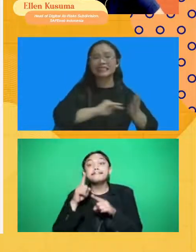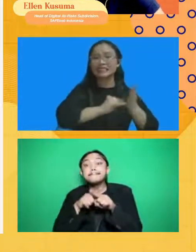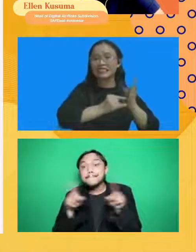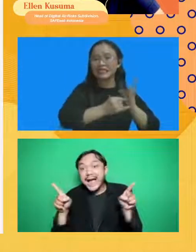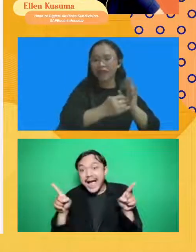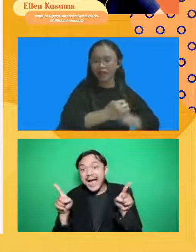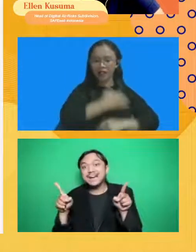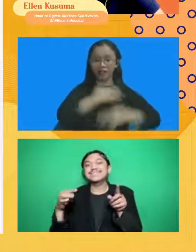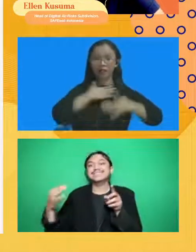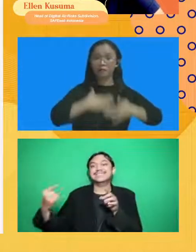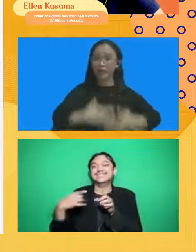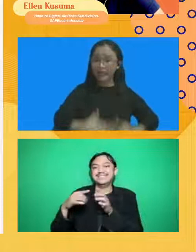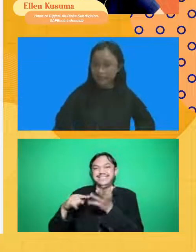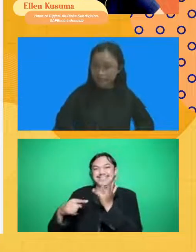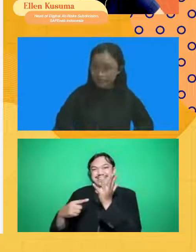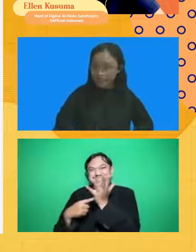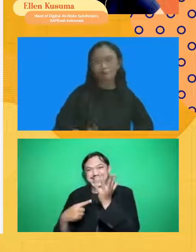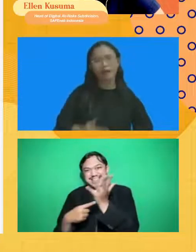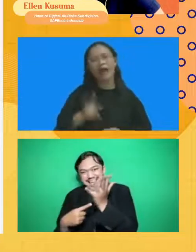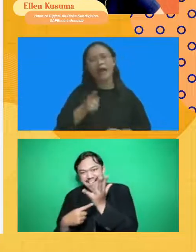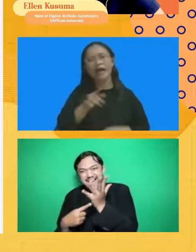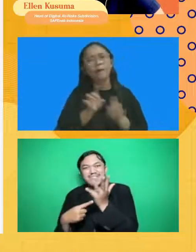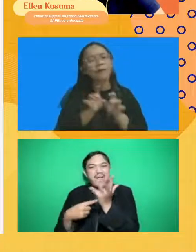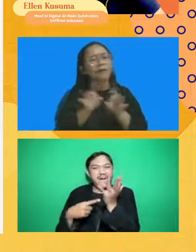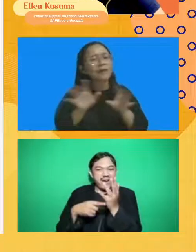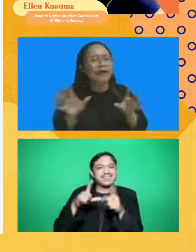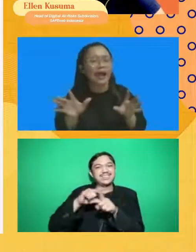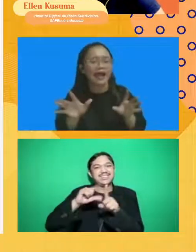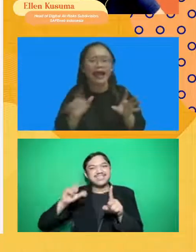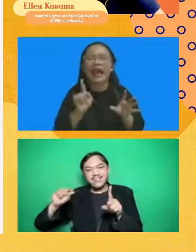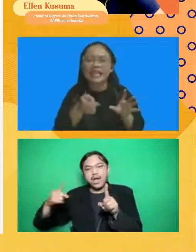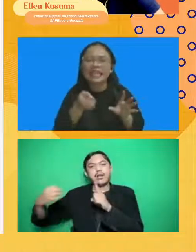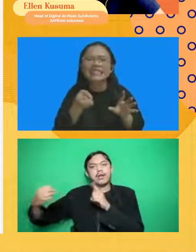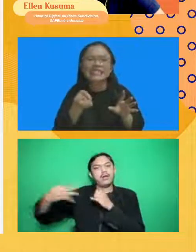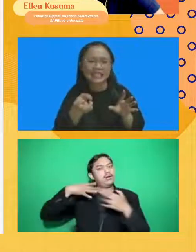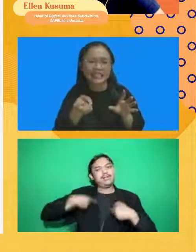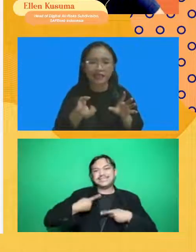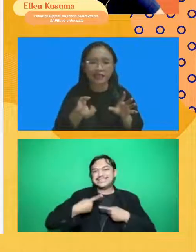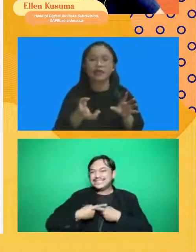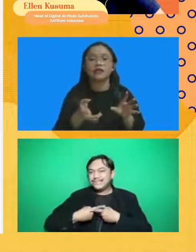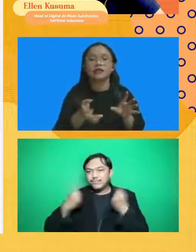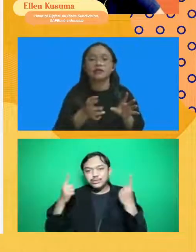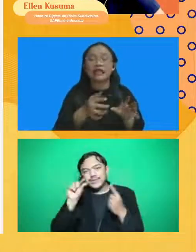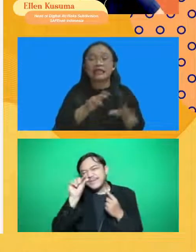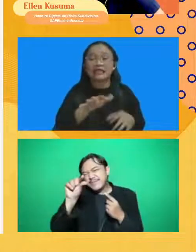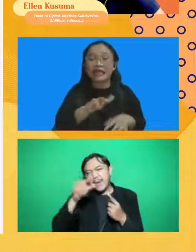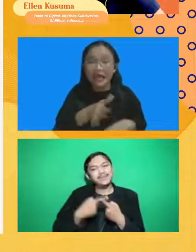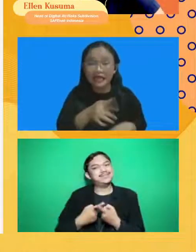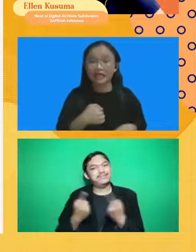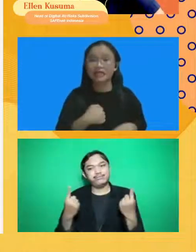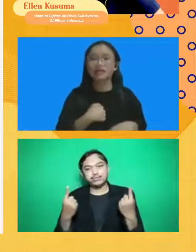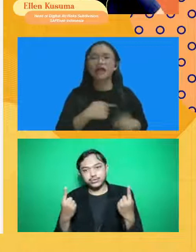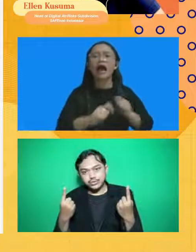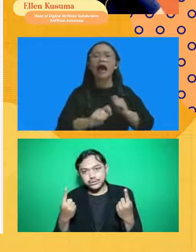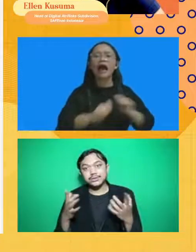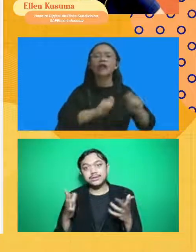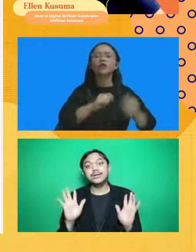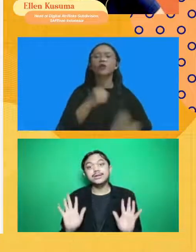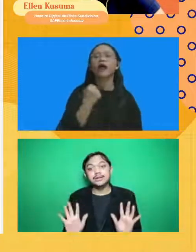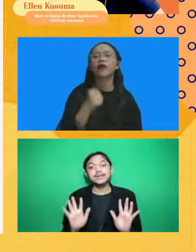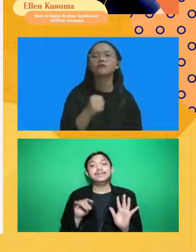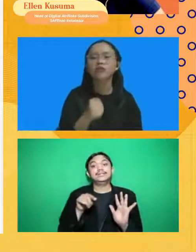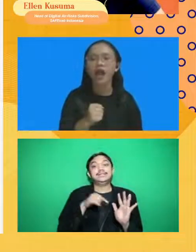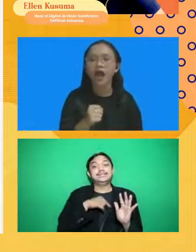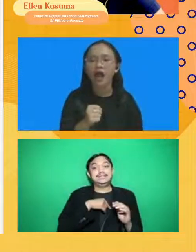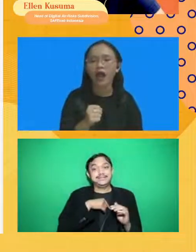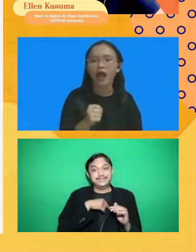very different characteristics because we have so little control on who is going to be able to access